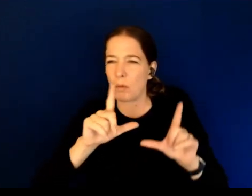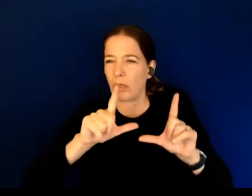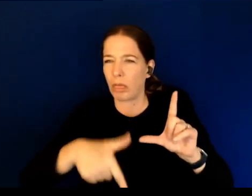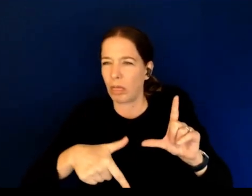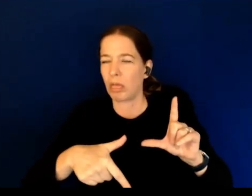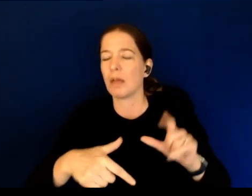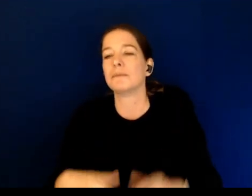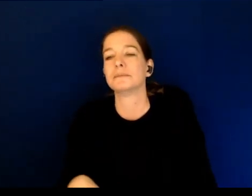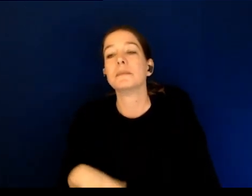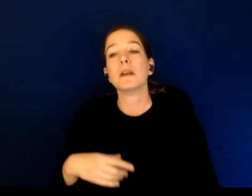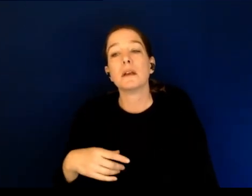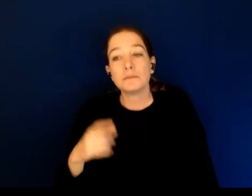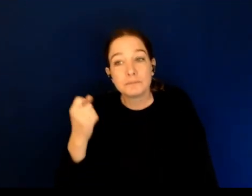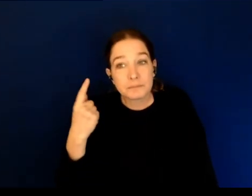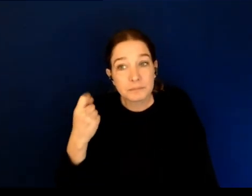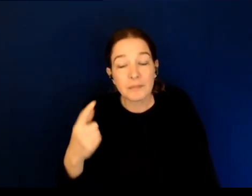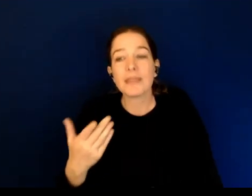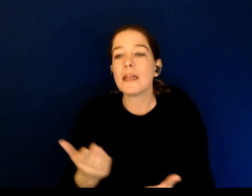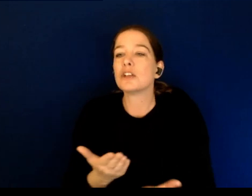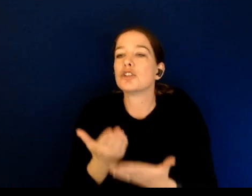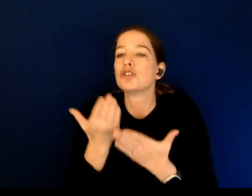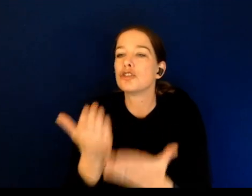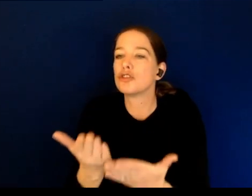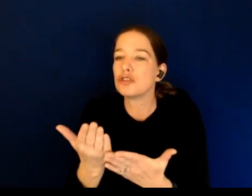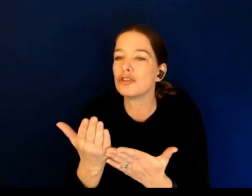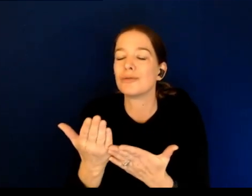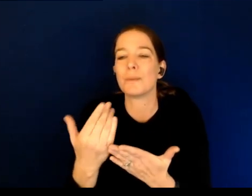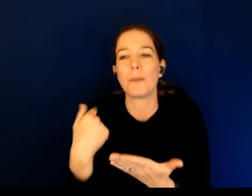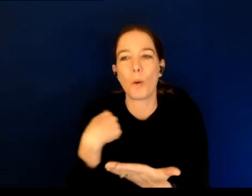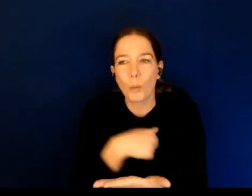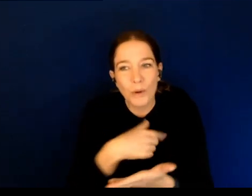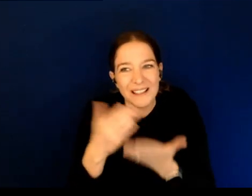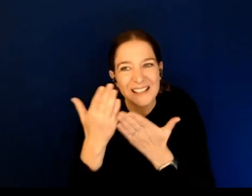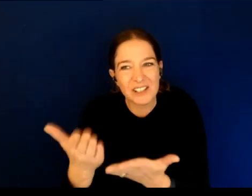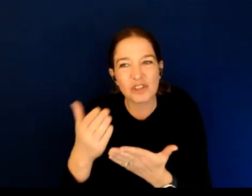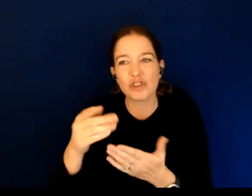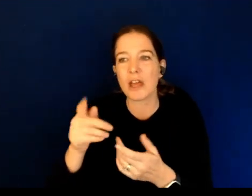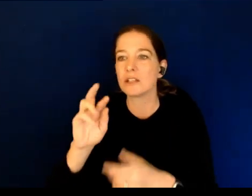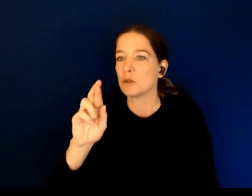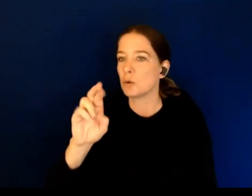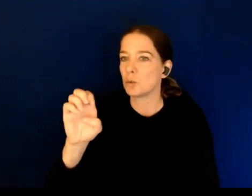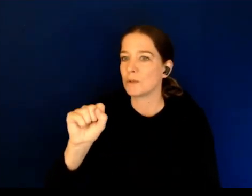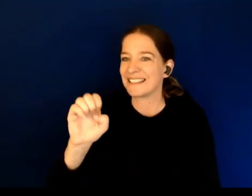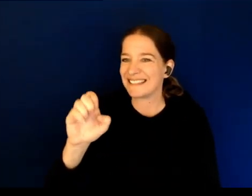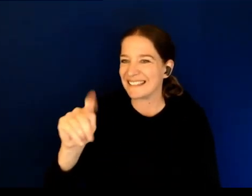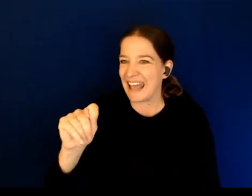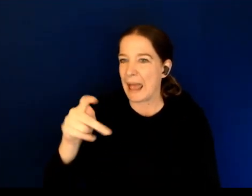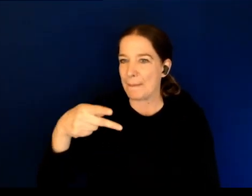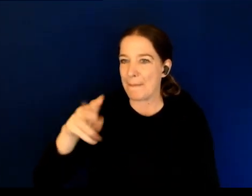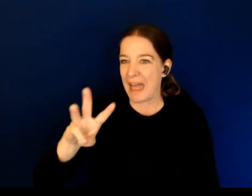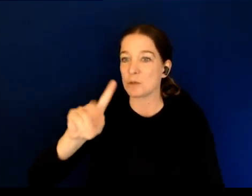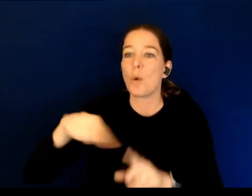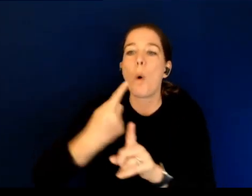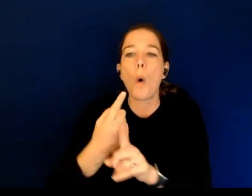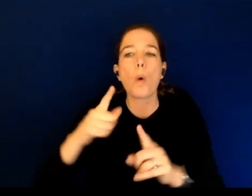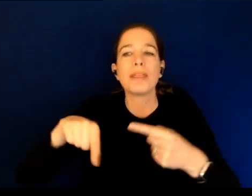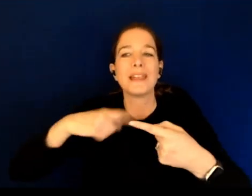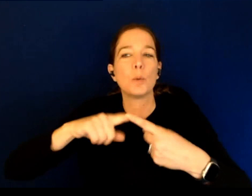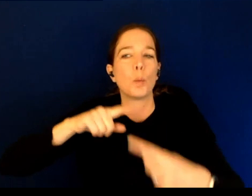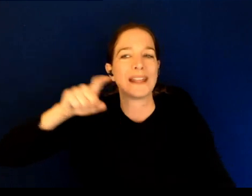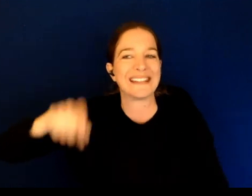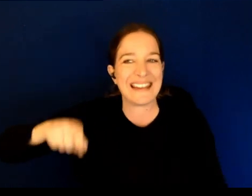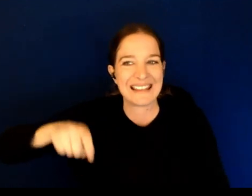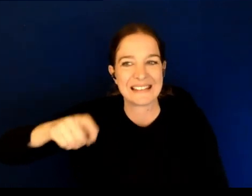NIST, recommends resetting passwords only when necessary. Why? Because